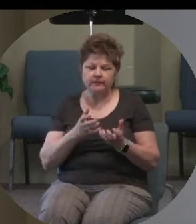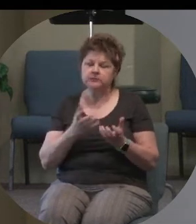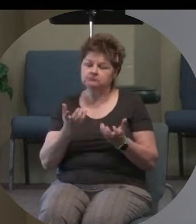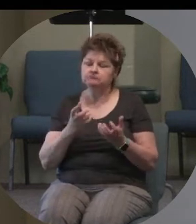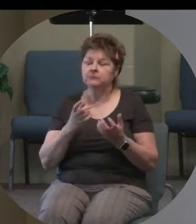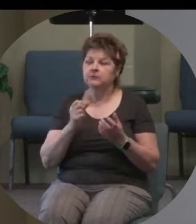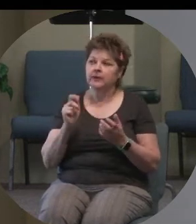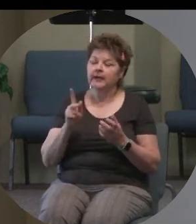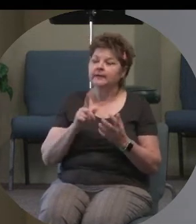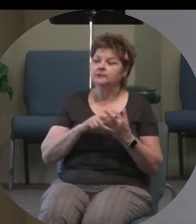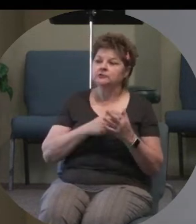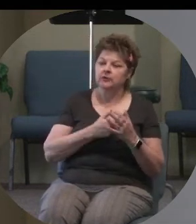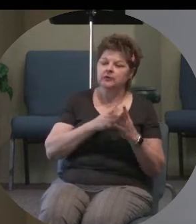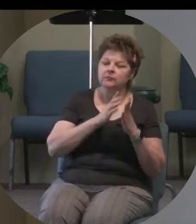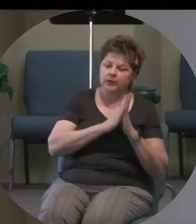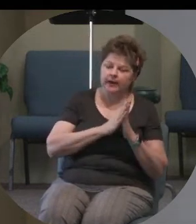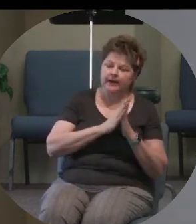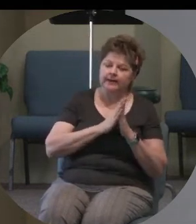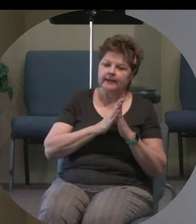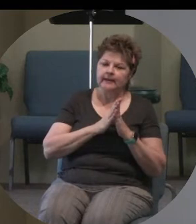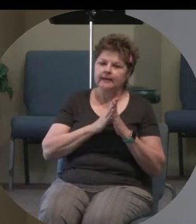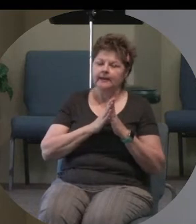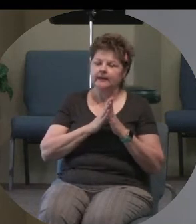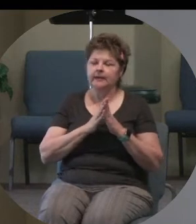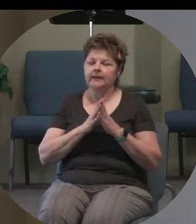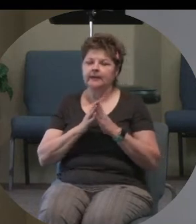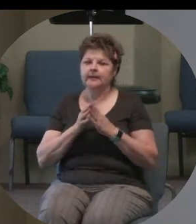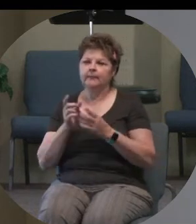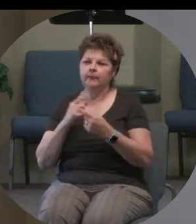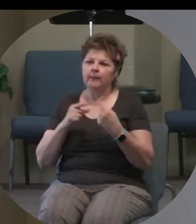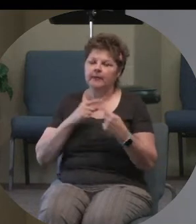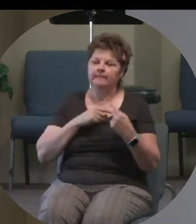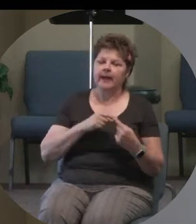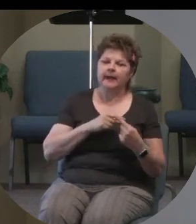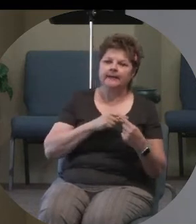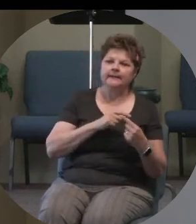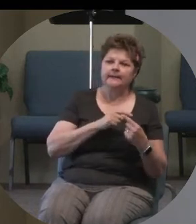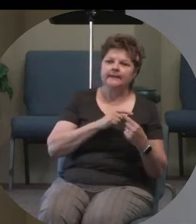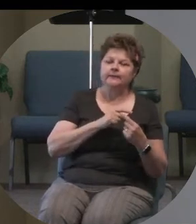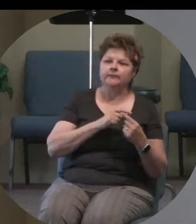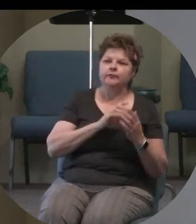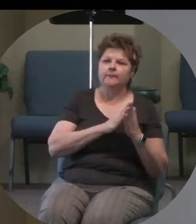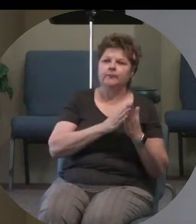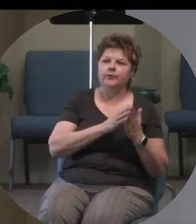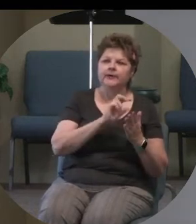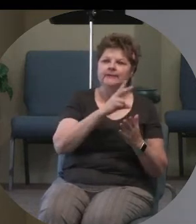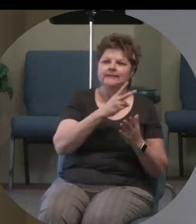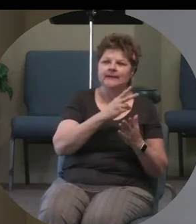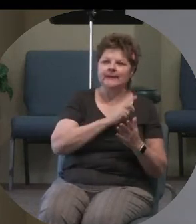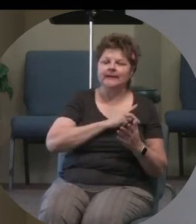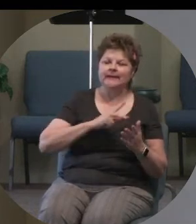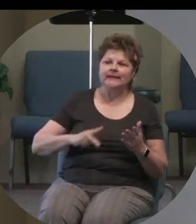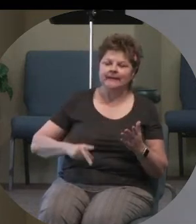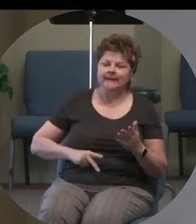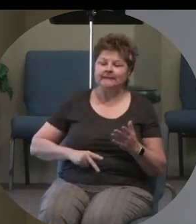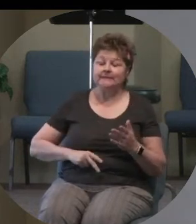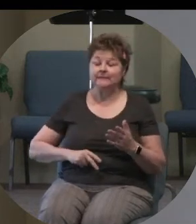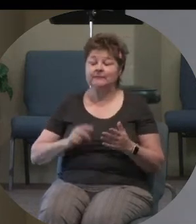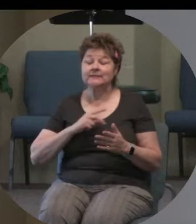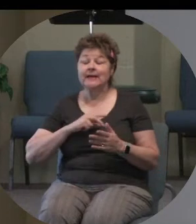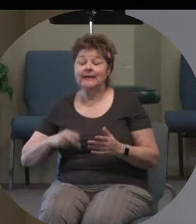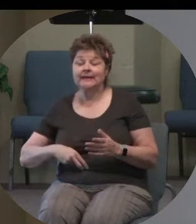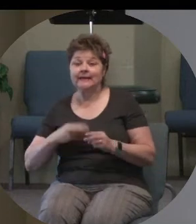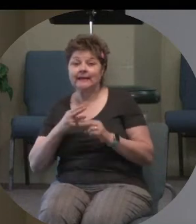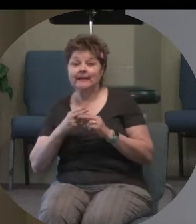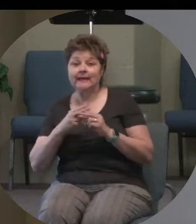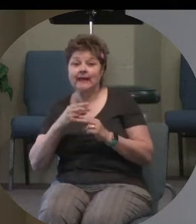and I started seeking God, and he brought me back to 2 Kings chapter 19, looking at the King Hezekiah, who was a person who honestly dealt with